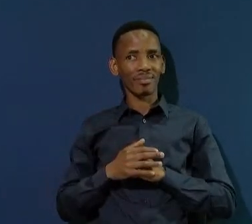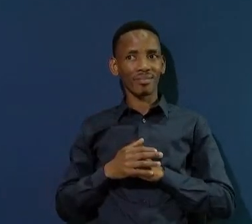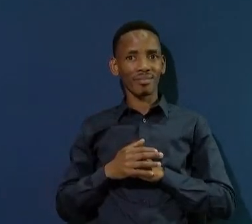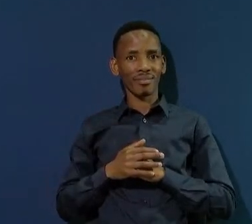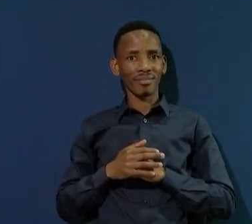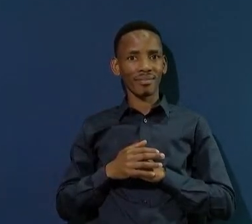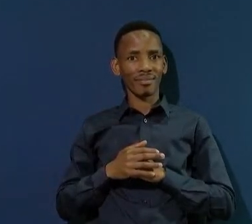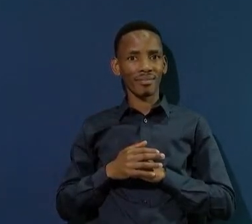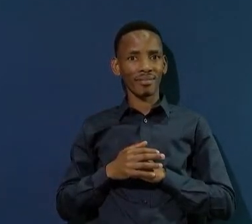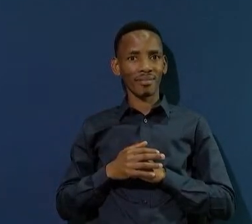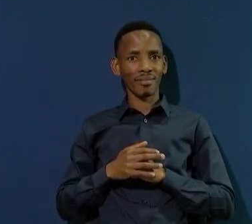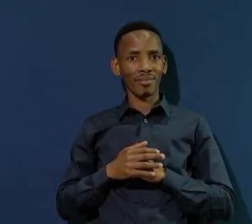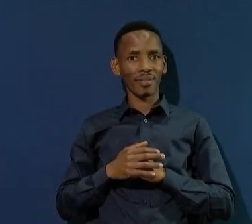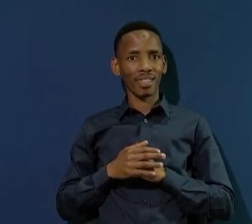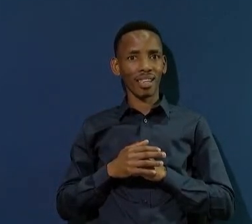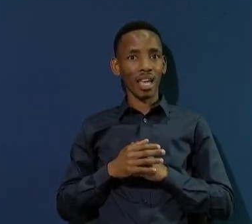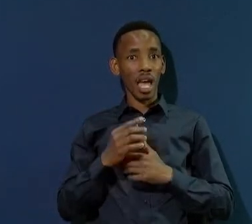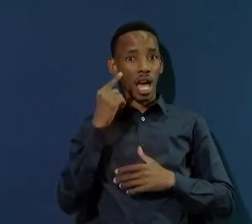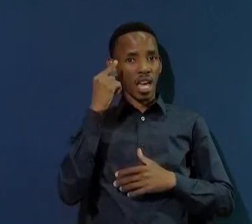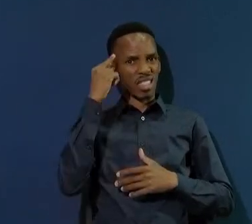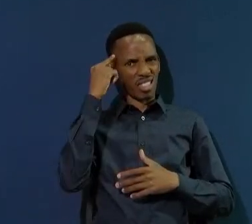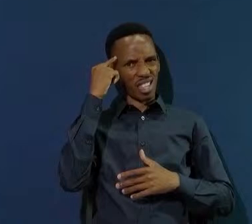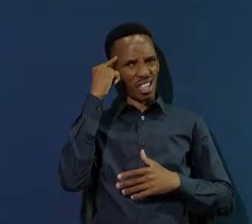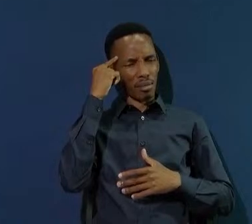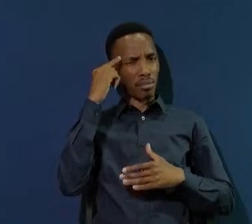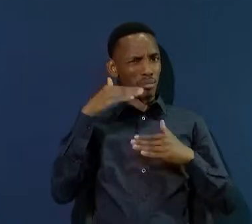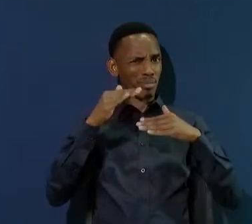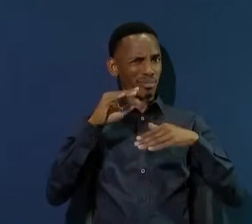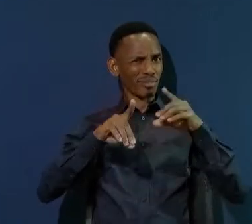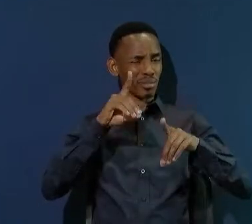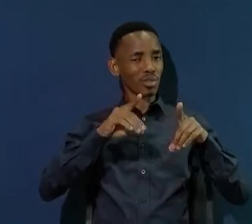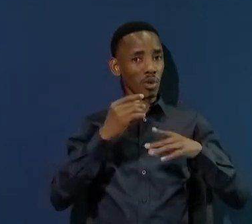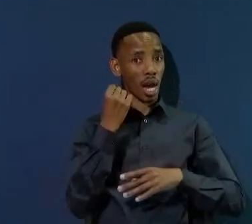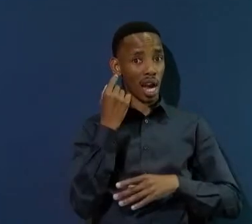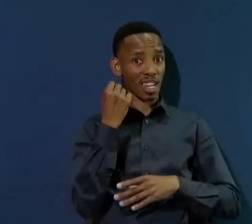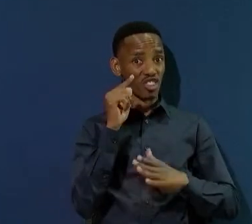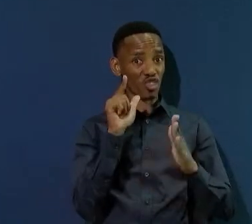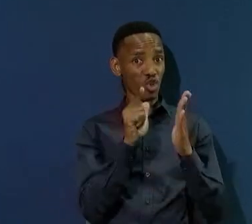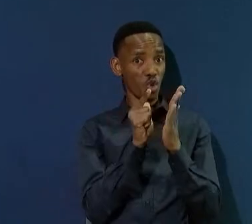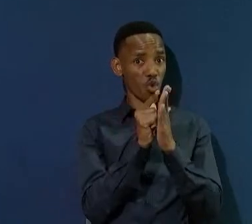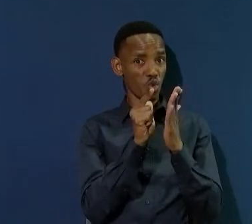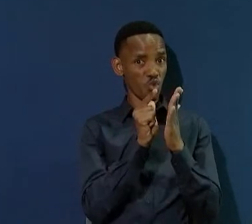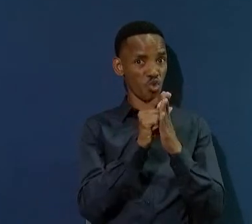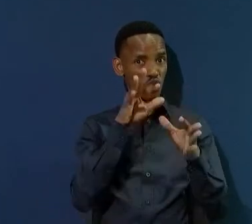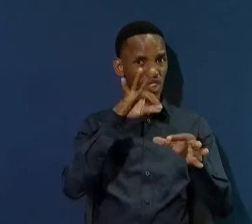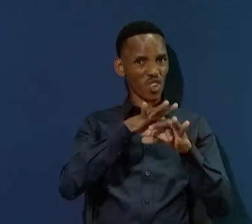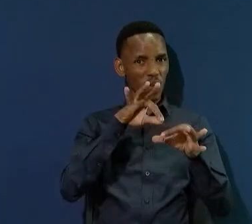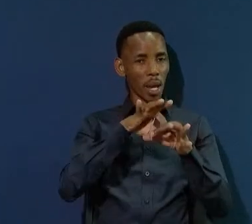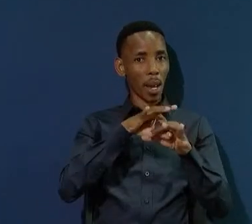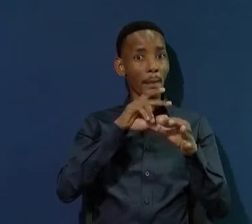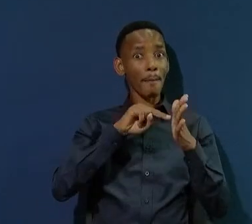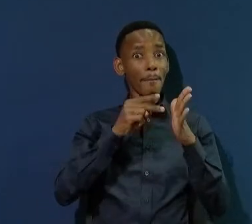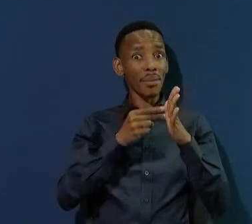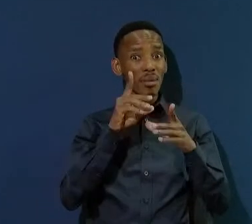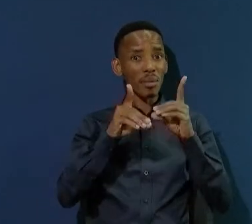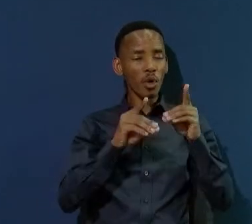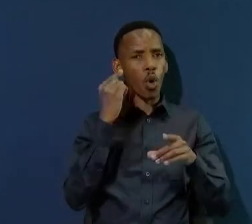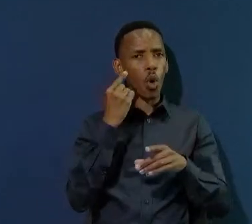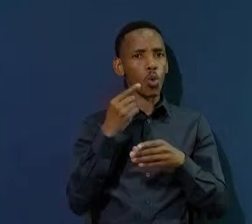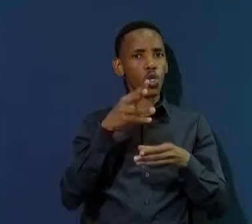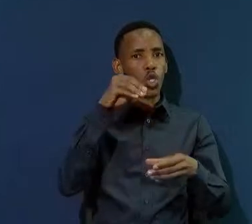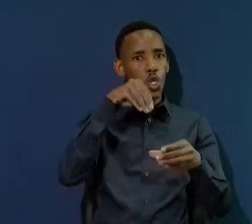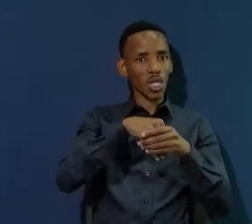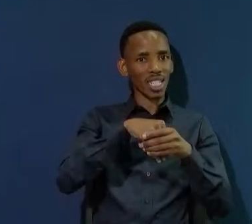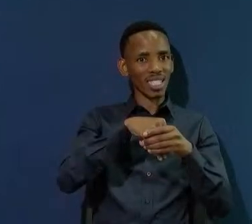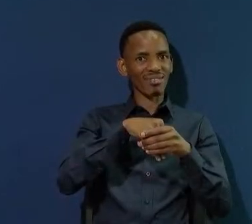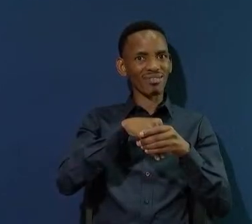the more politically literate people. Those are some of the nitty-gritties that I refer to. How is not going to announce a